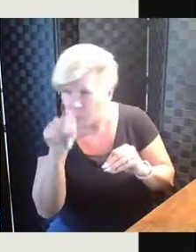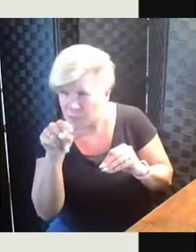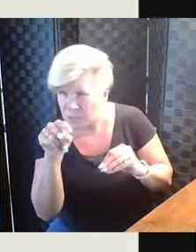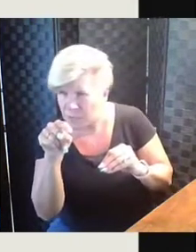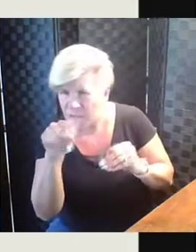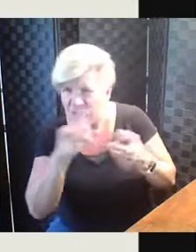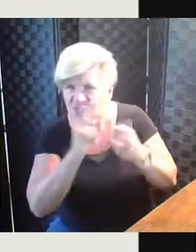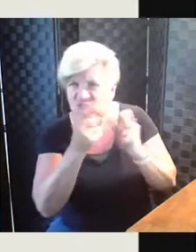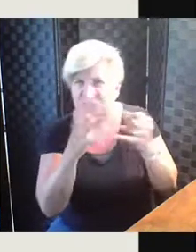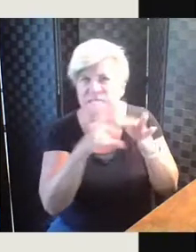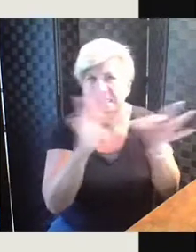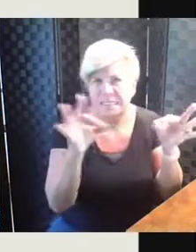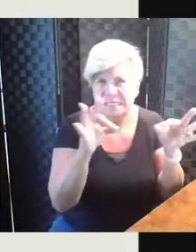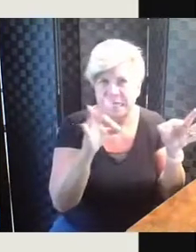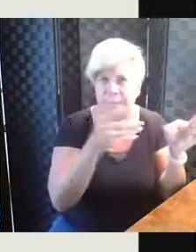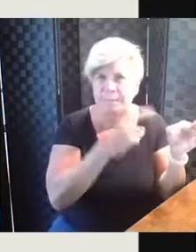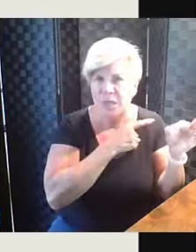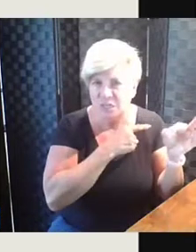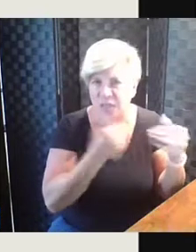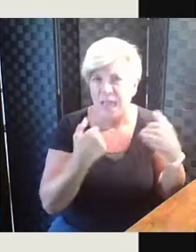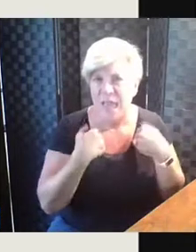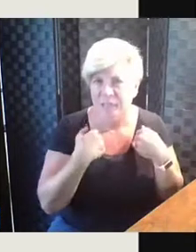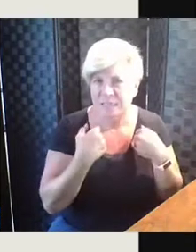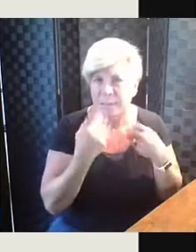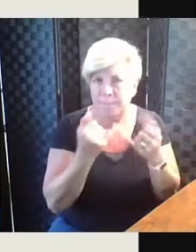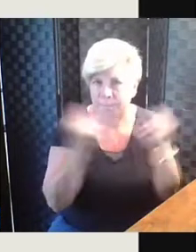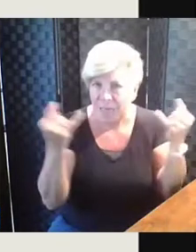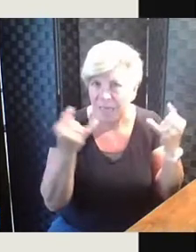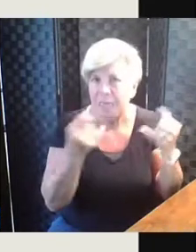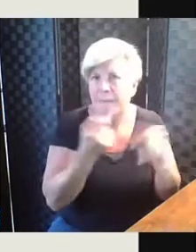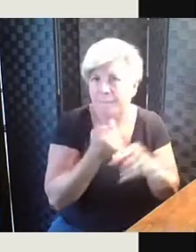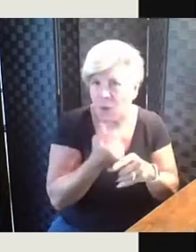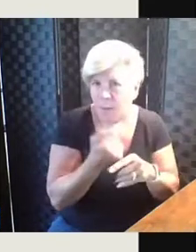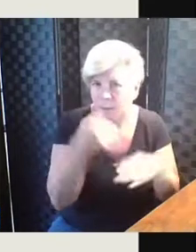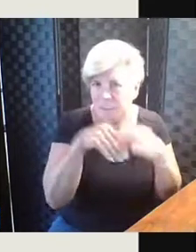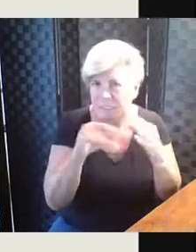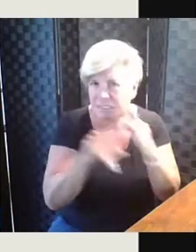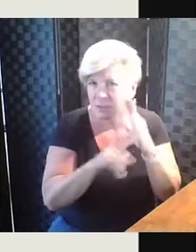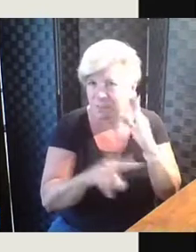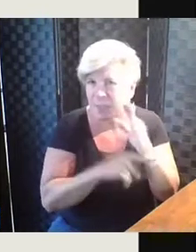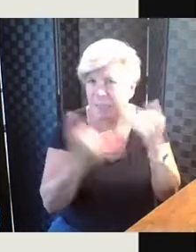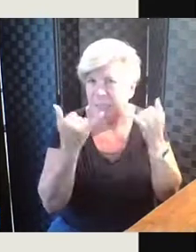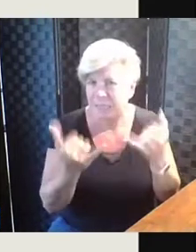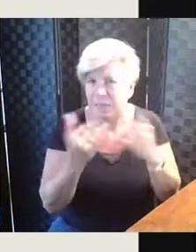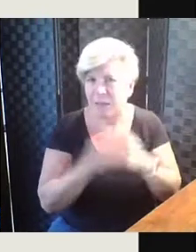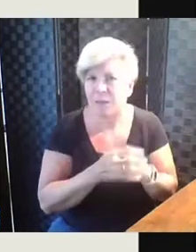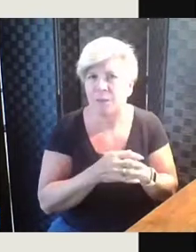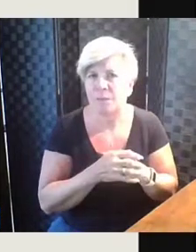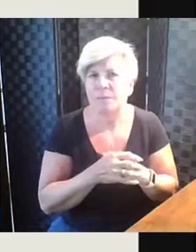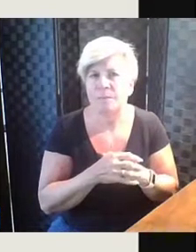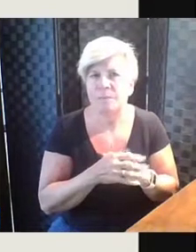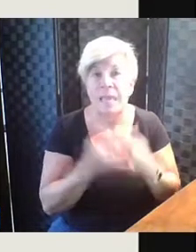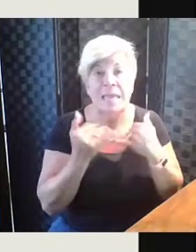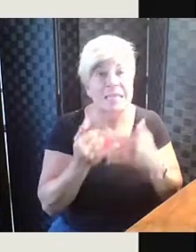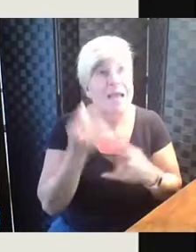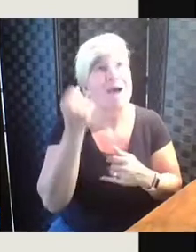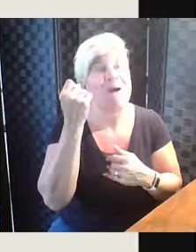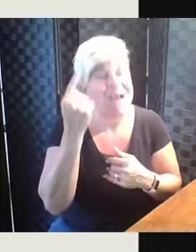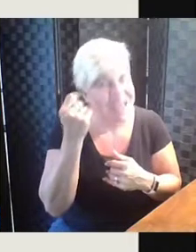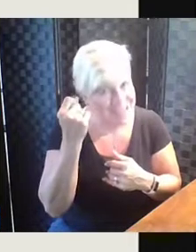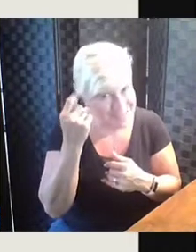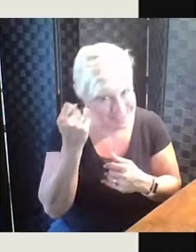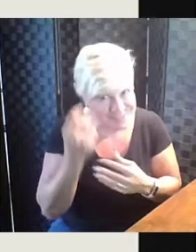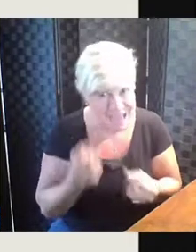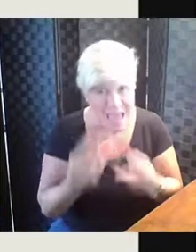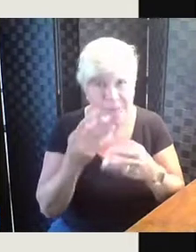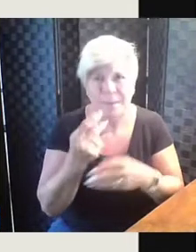that fill-in-the-blank sentence. Mrs. Dawson has blank marbles in her bag now. So now I understand the